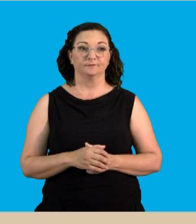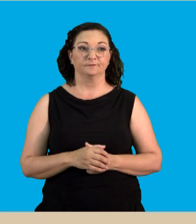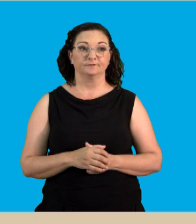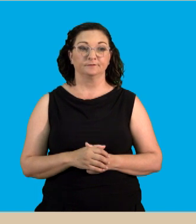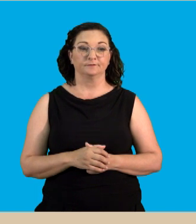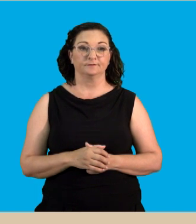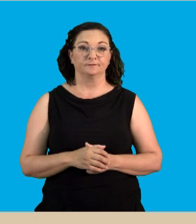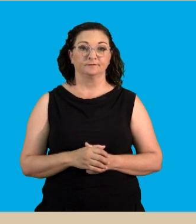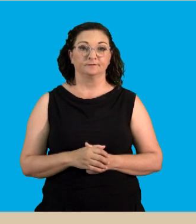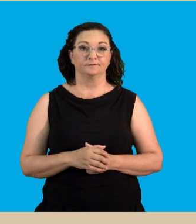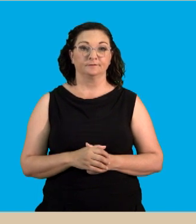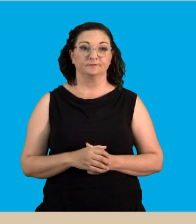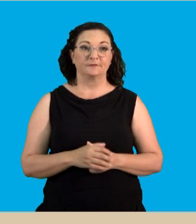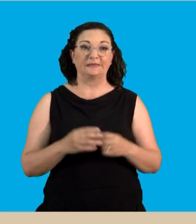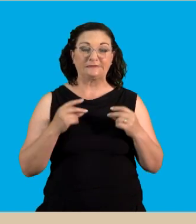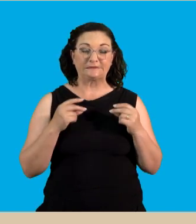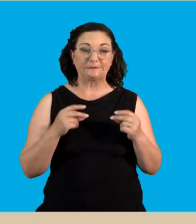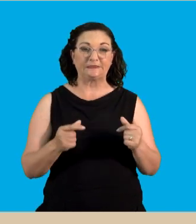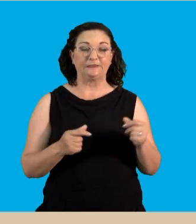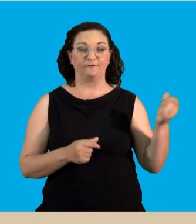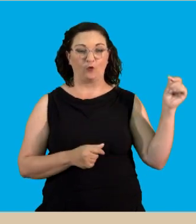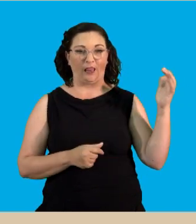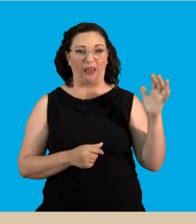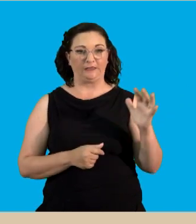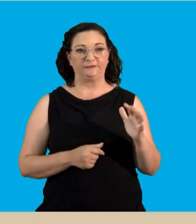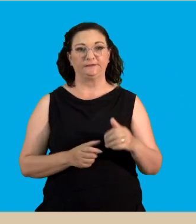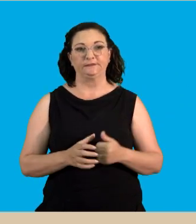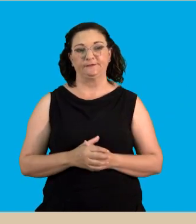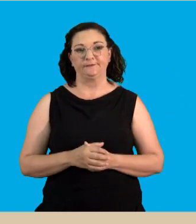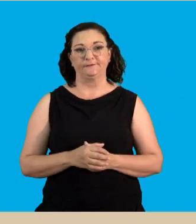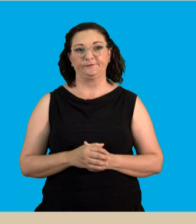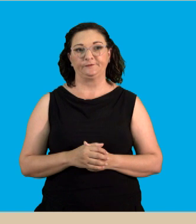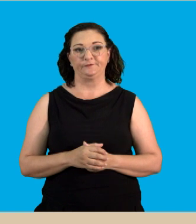finite speed of light.